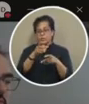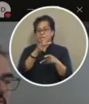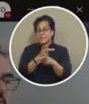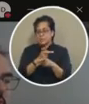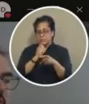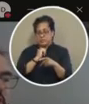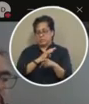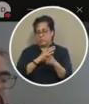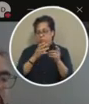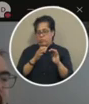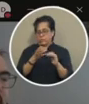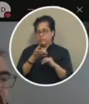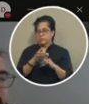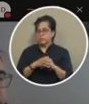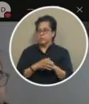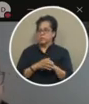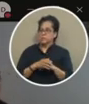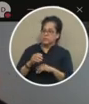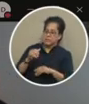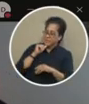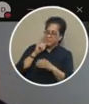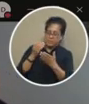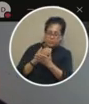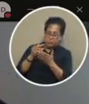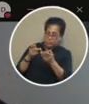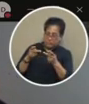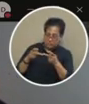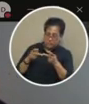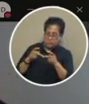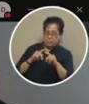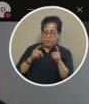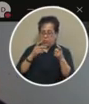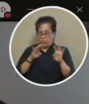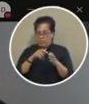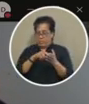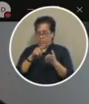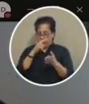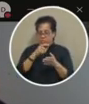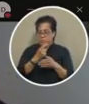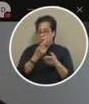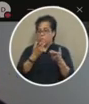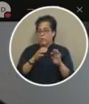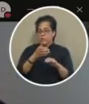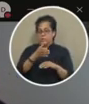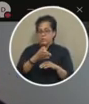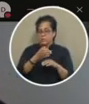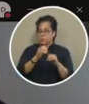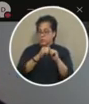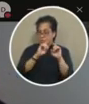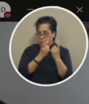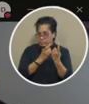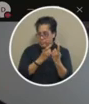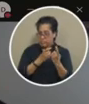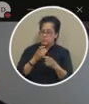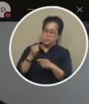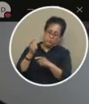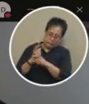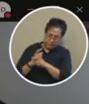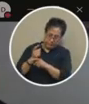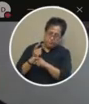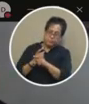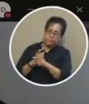hand. So this is not a new position, but to pay for a position that already exists within the department? Which state? Yes,